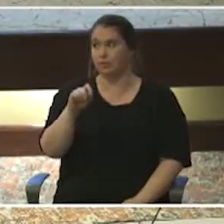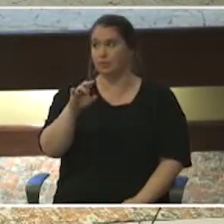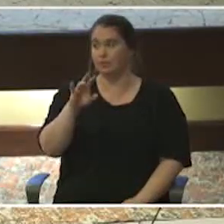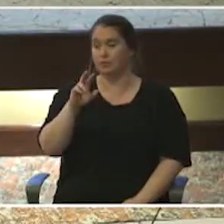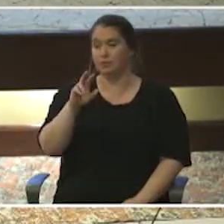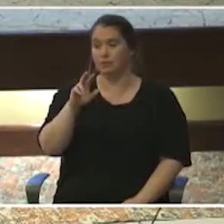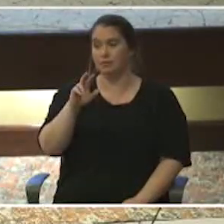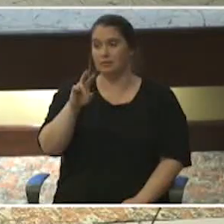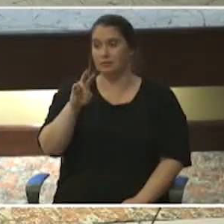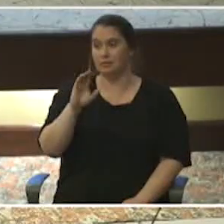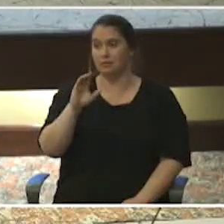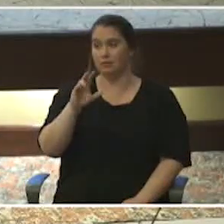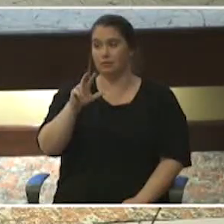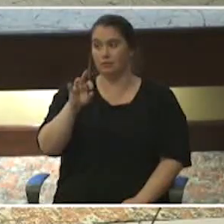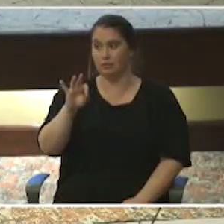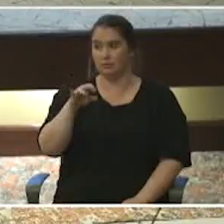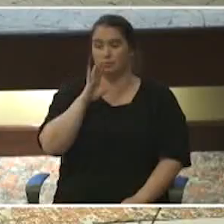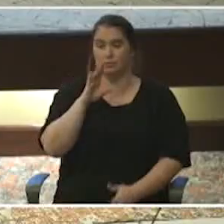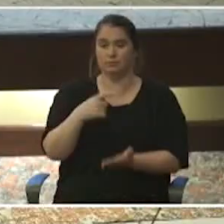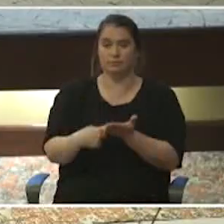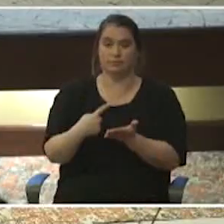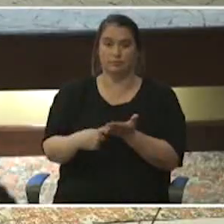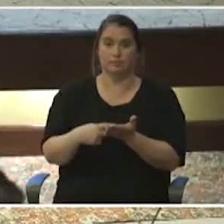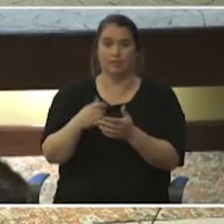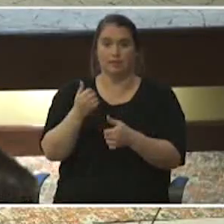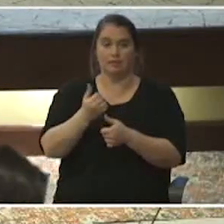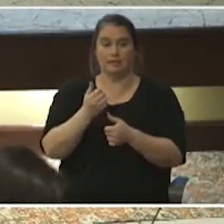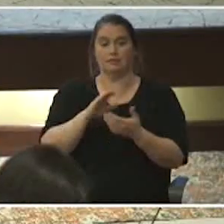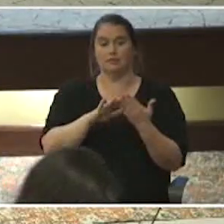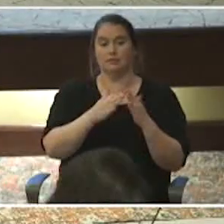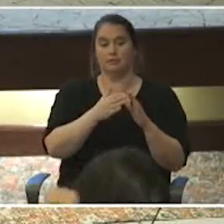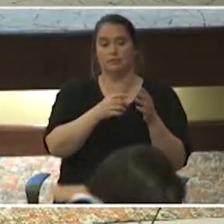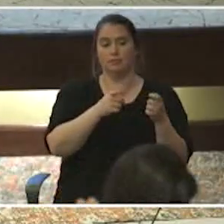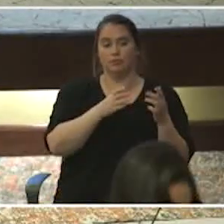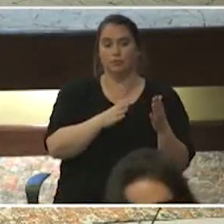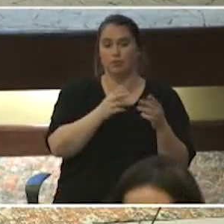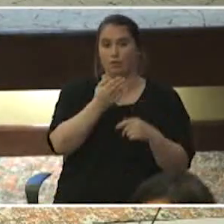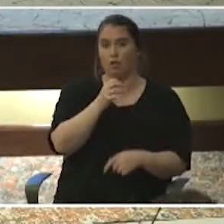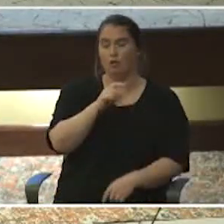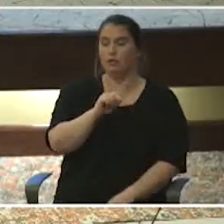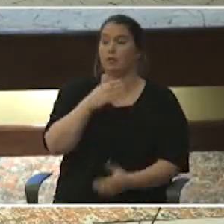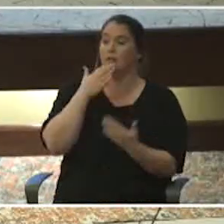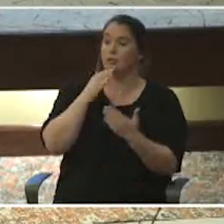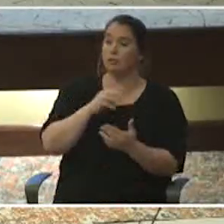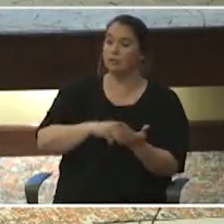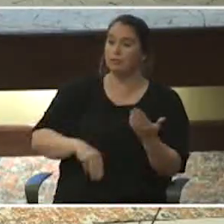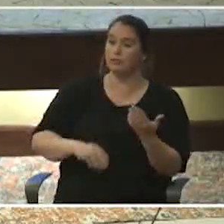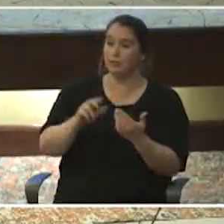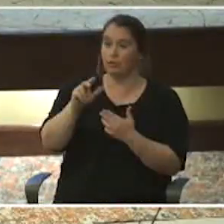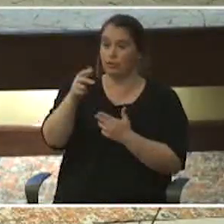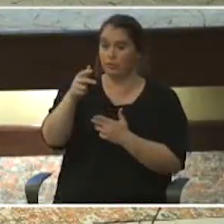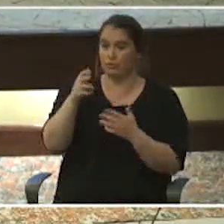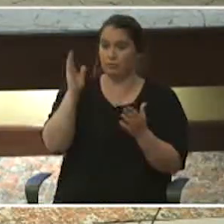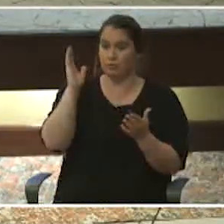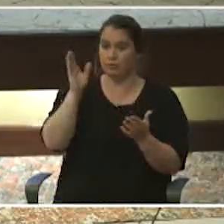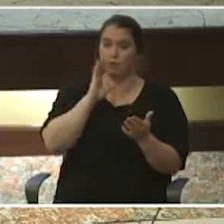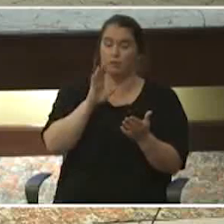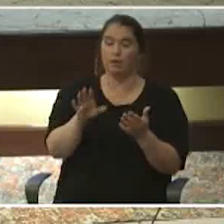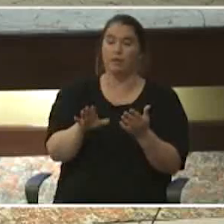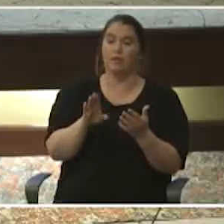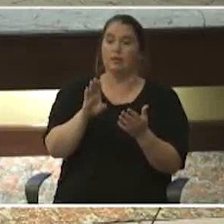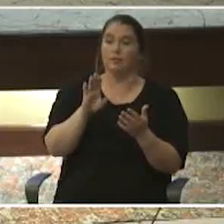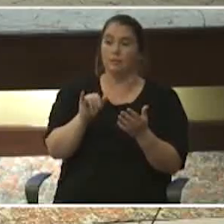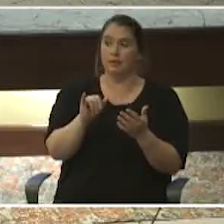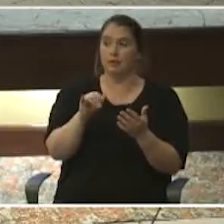2025-739, discussion of public facility corporations, Assistant City Manager Holt. Thank you, Mayor. The third work session presentation will be a presentation